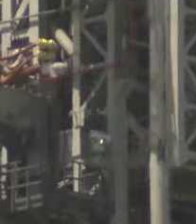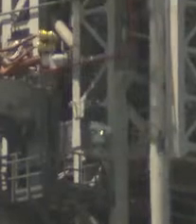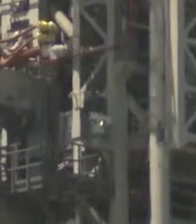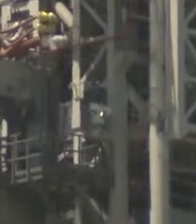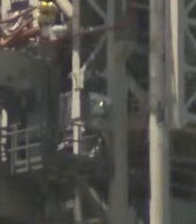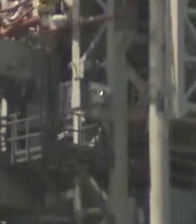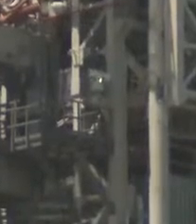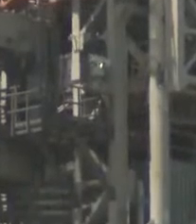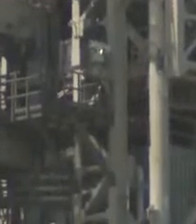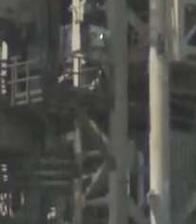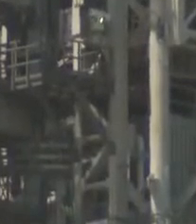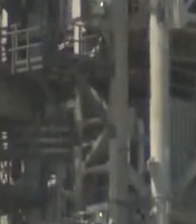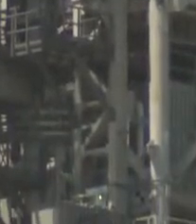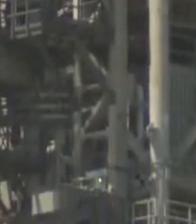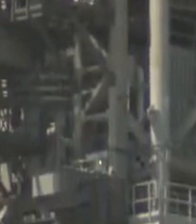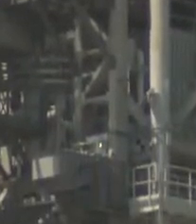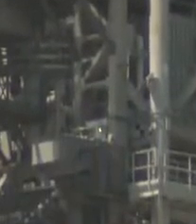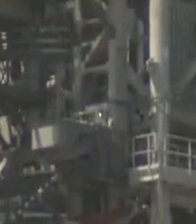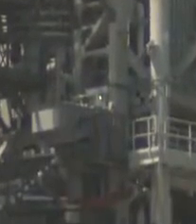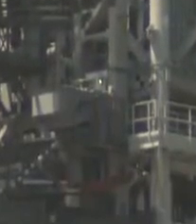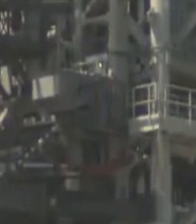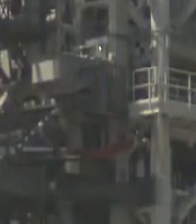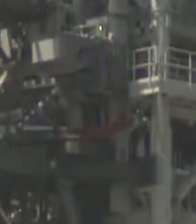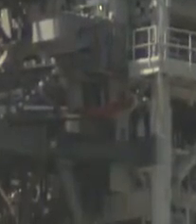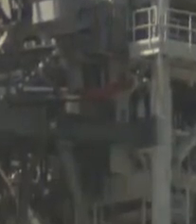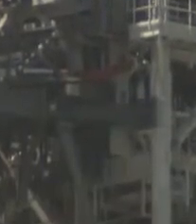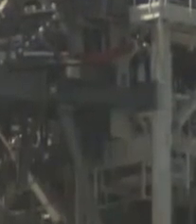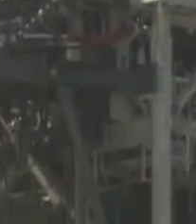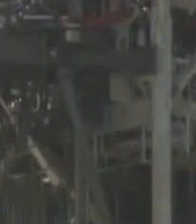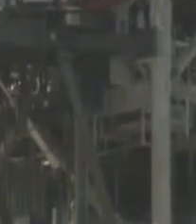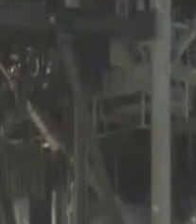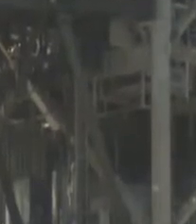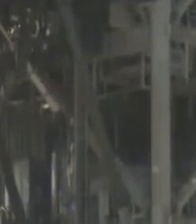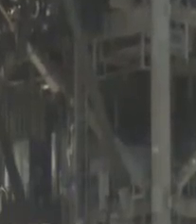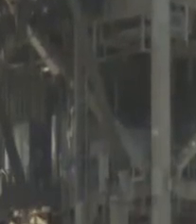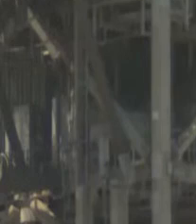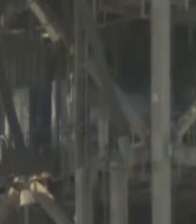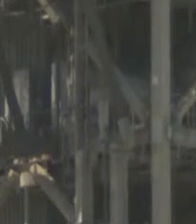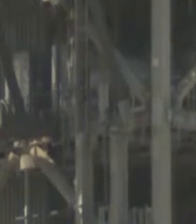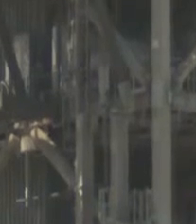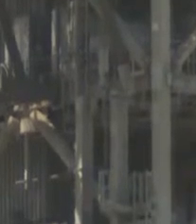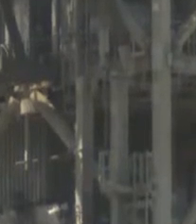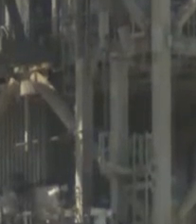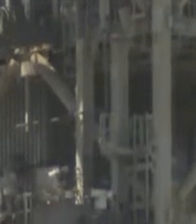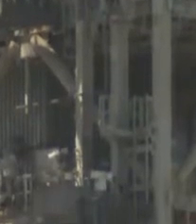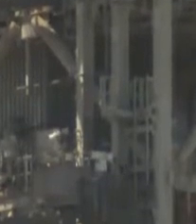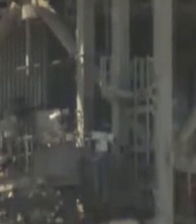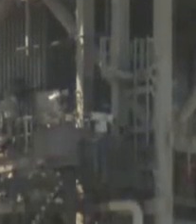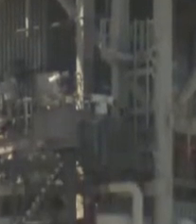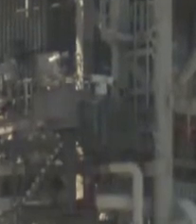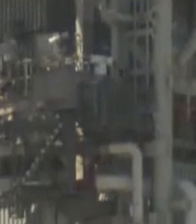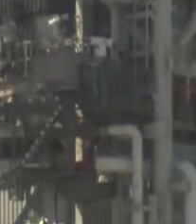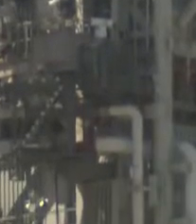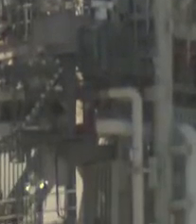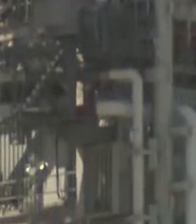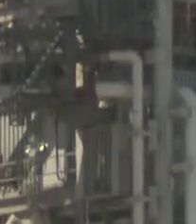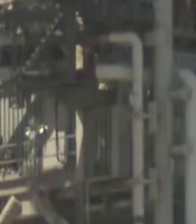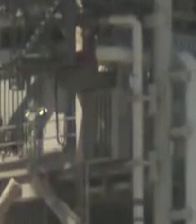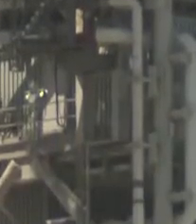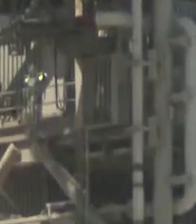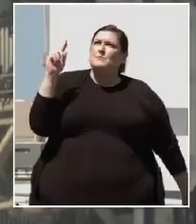how about that for decades many of us have looked up at the Moon every night and we wondered